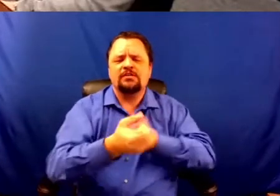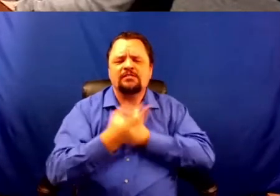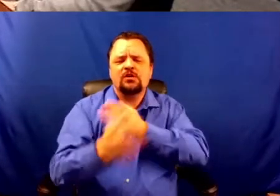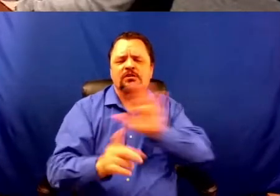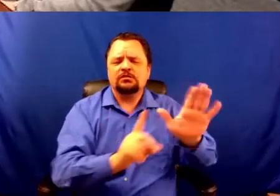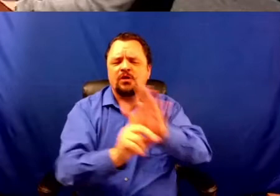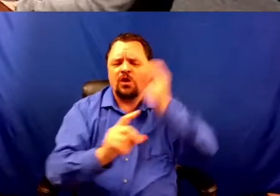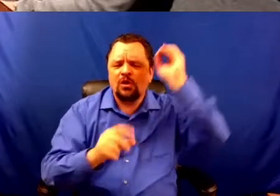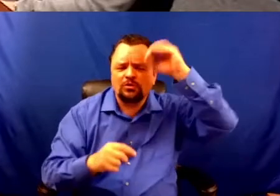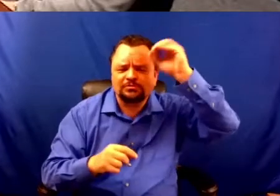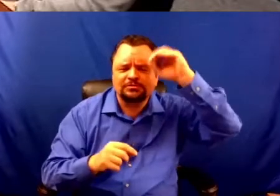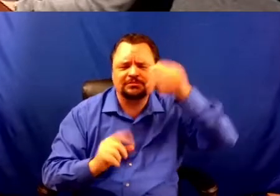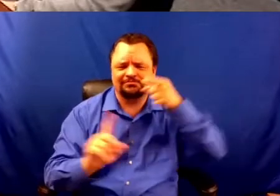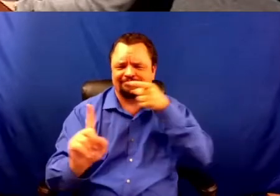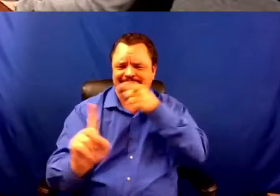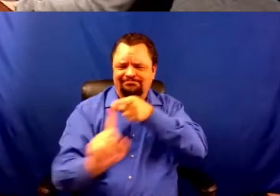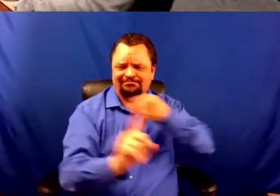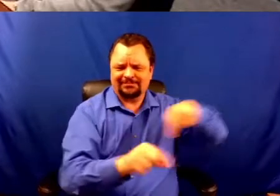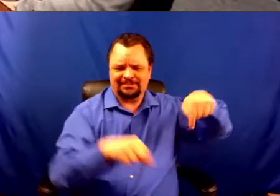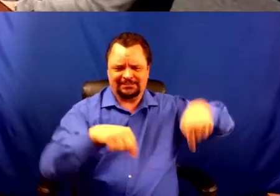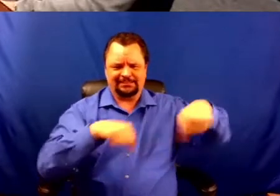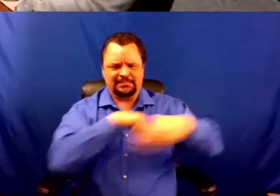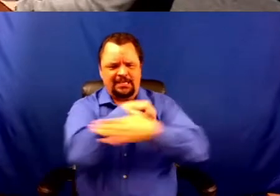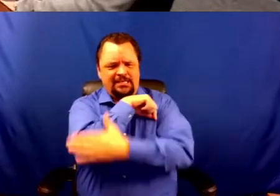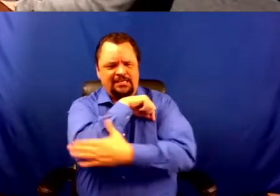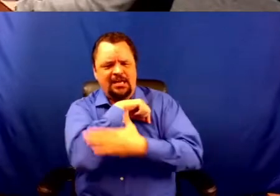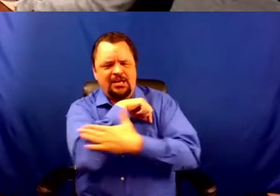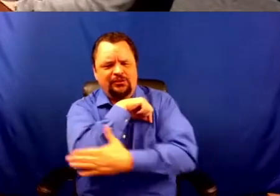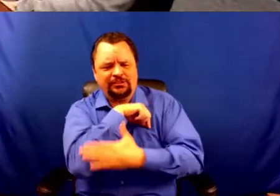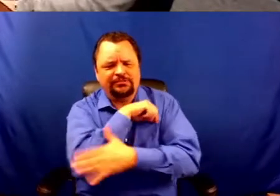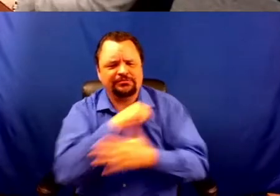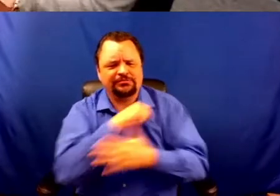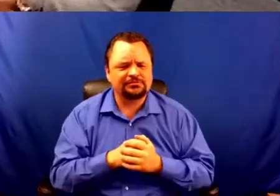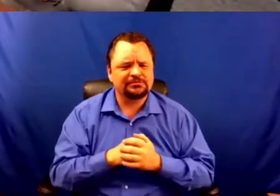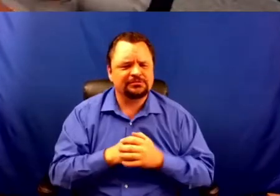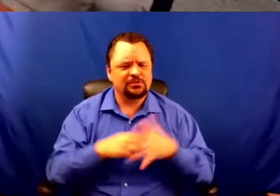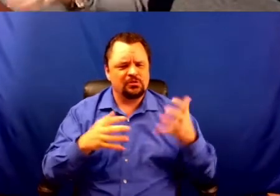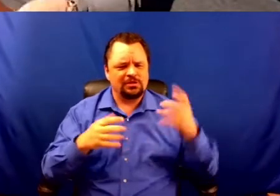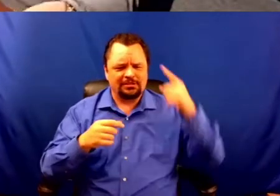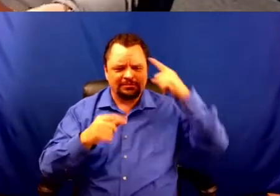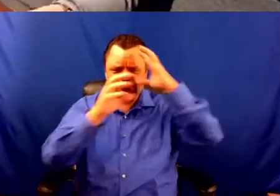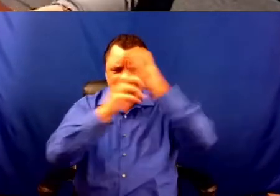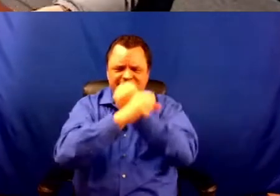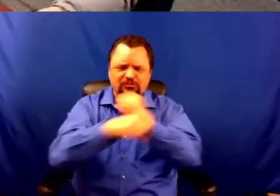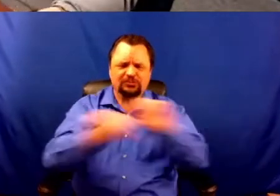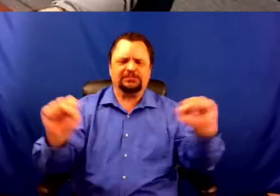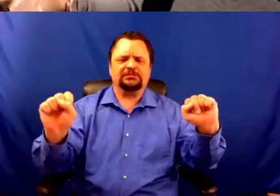commissioners have fought for is your freedom and your ability to